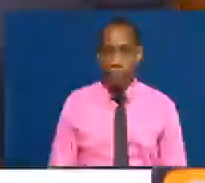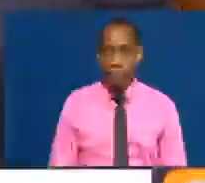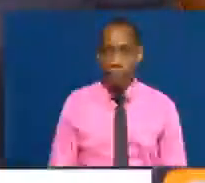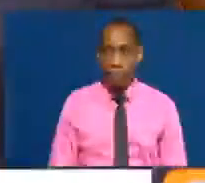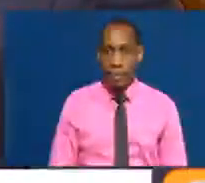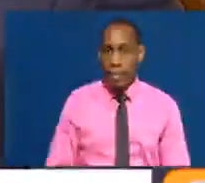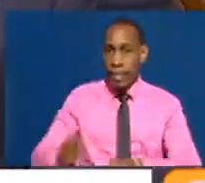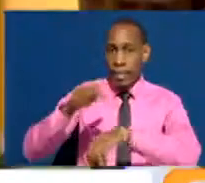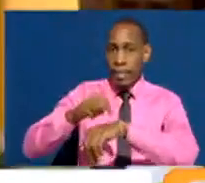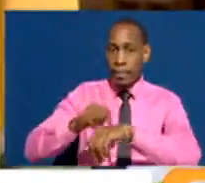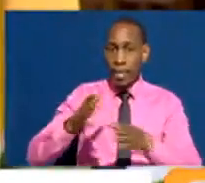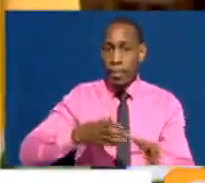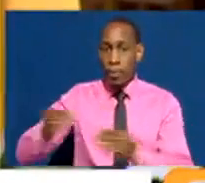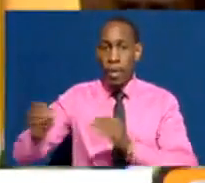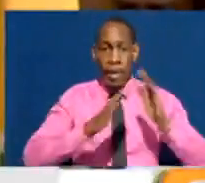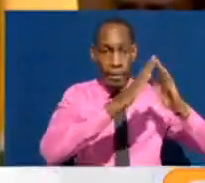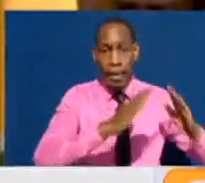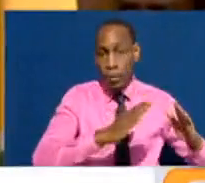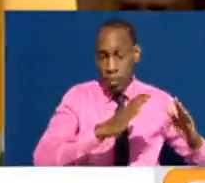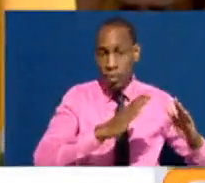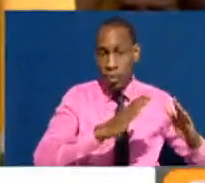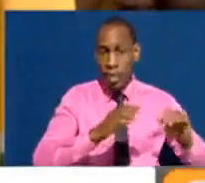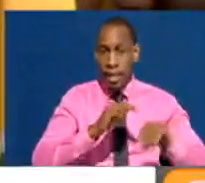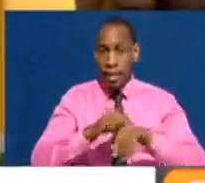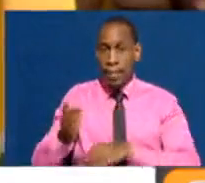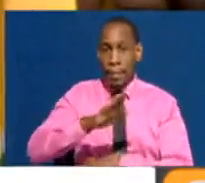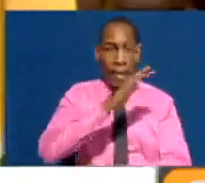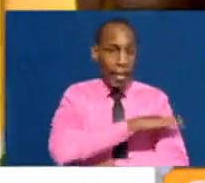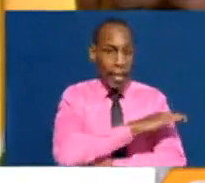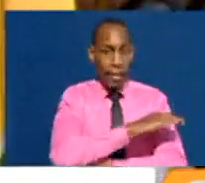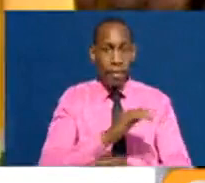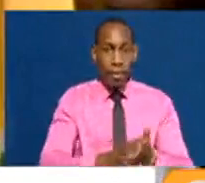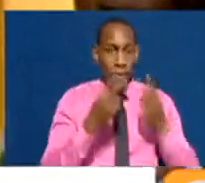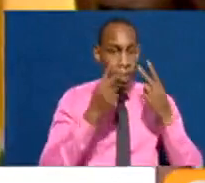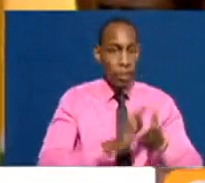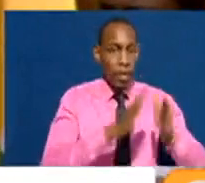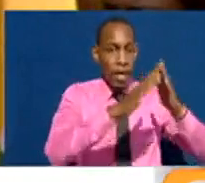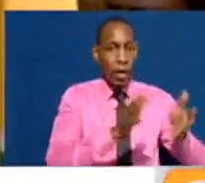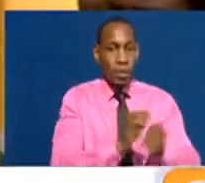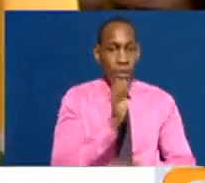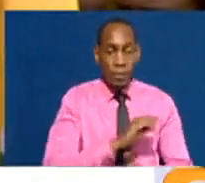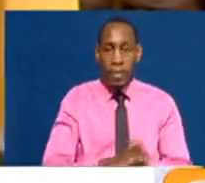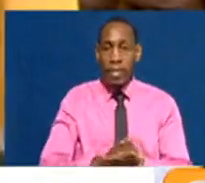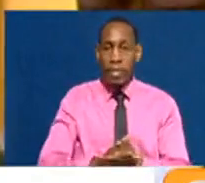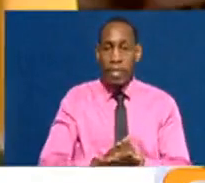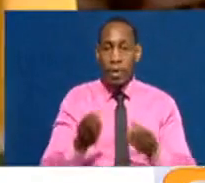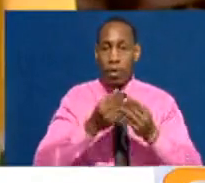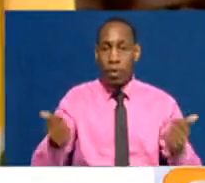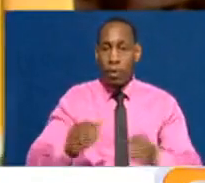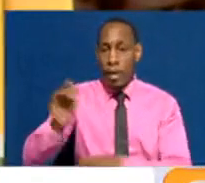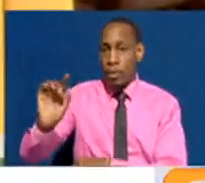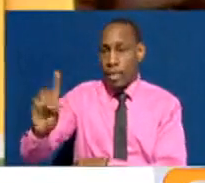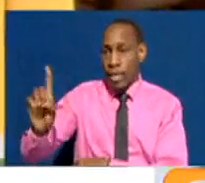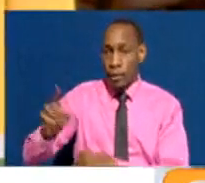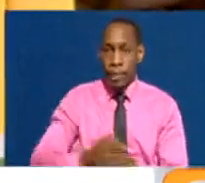The days of leaving your house and coming back in the evening to find a demolished structure are over in the county of